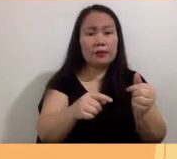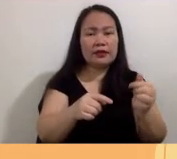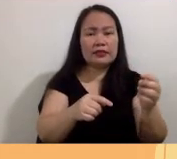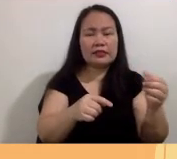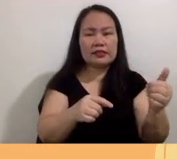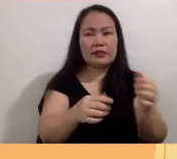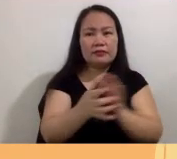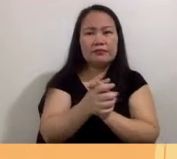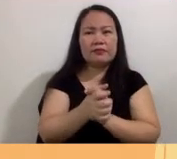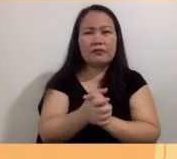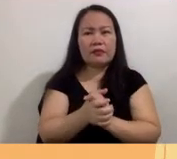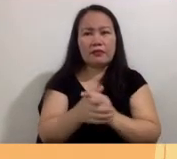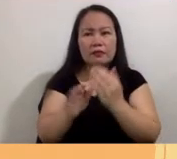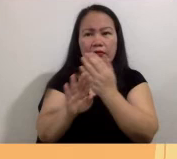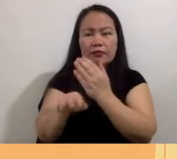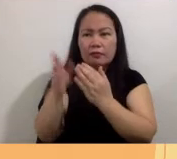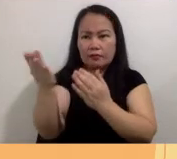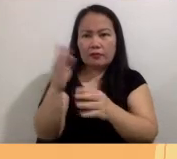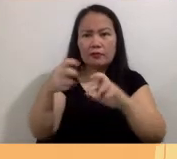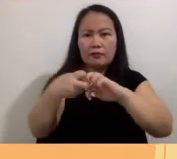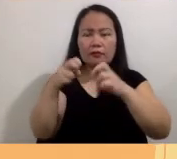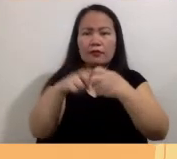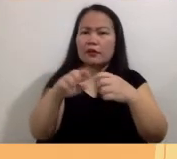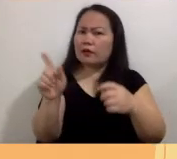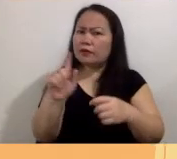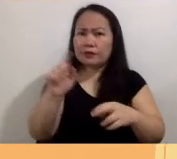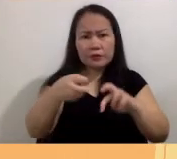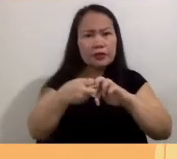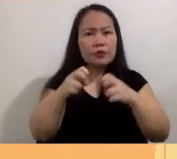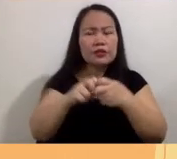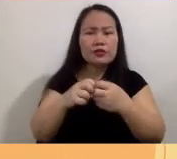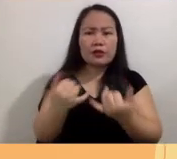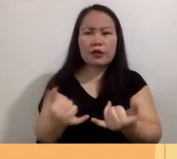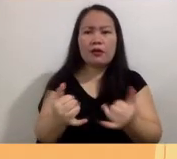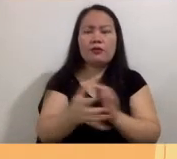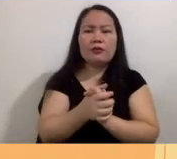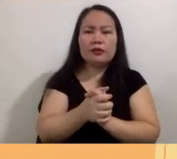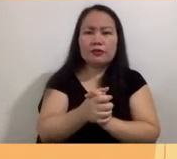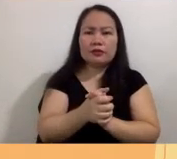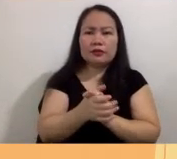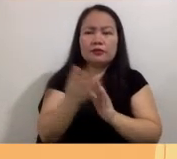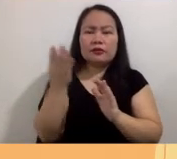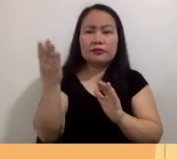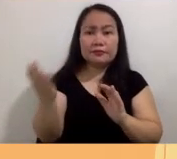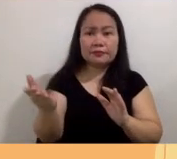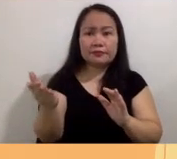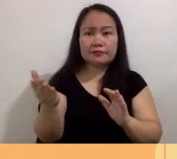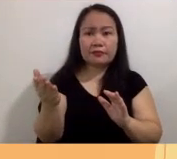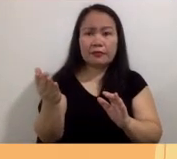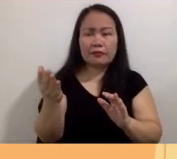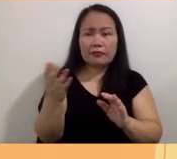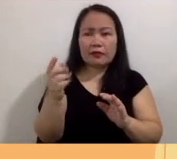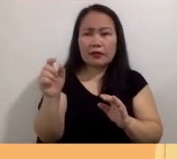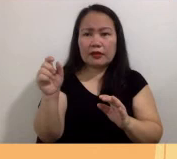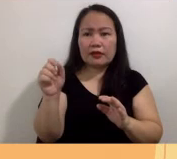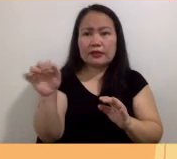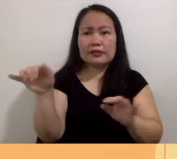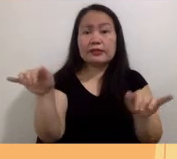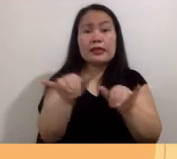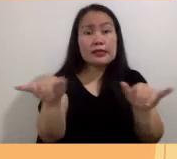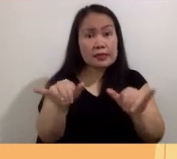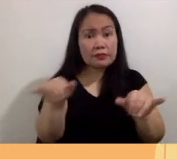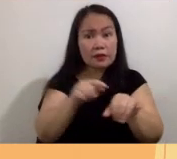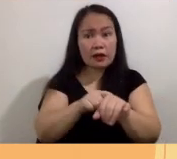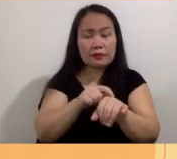back to the problem. What will be our equation now? So, since dito, meron dito, i-highlight natin ito,